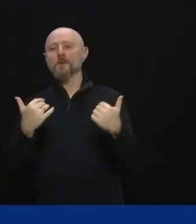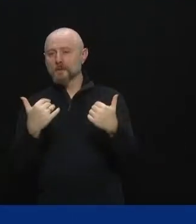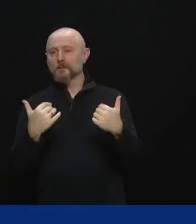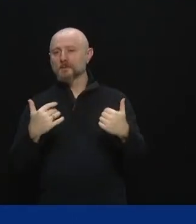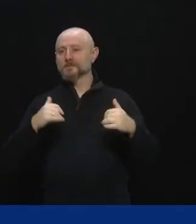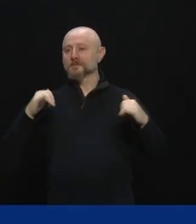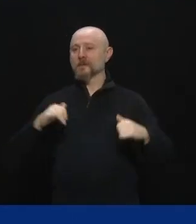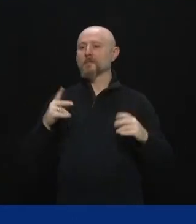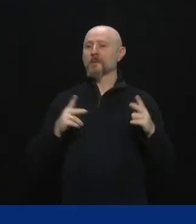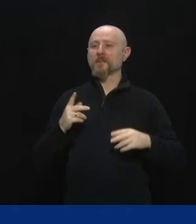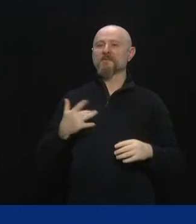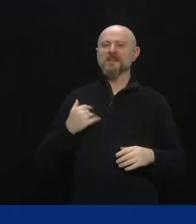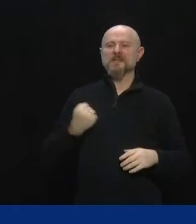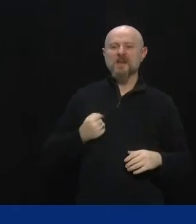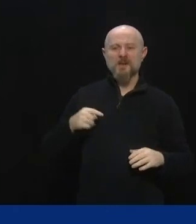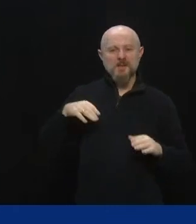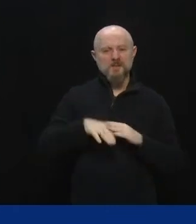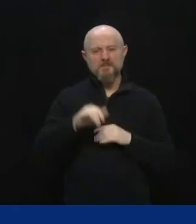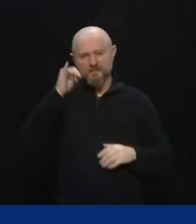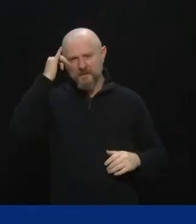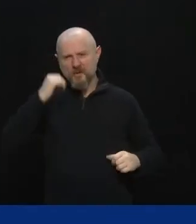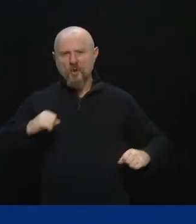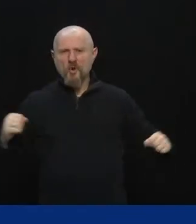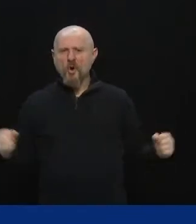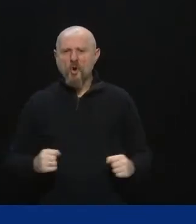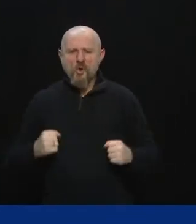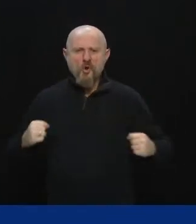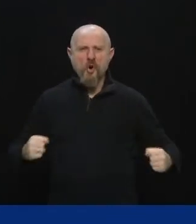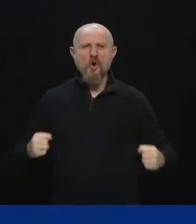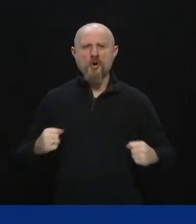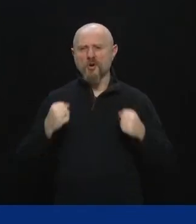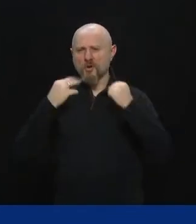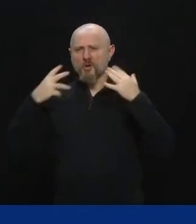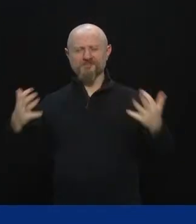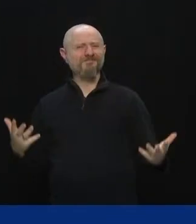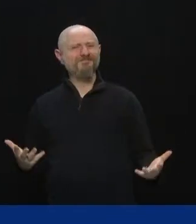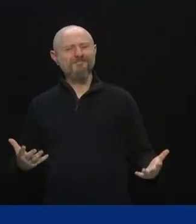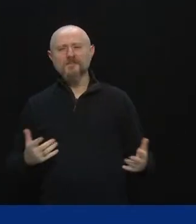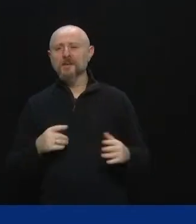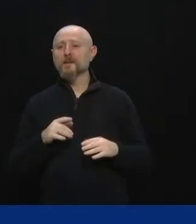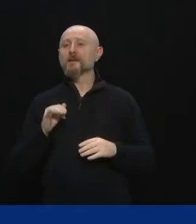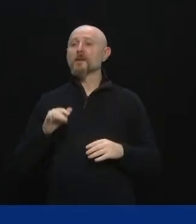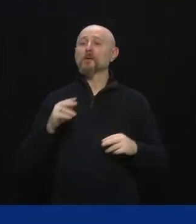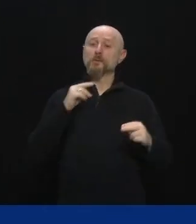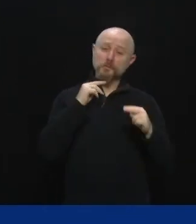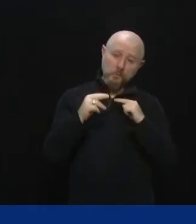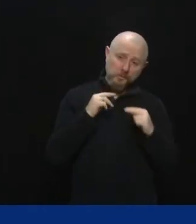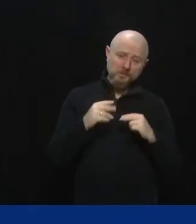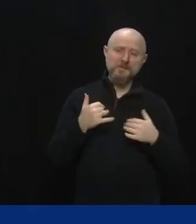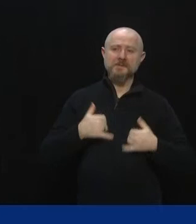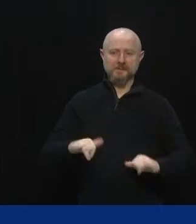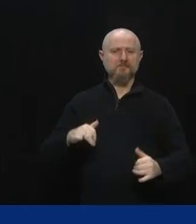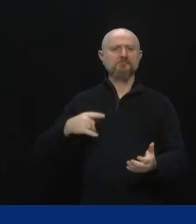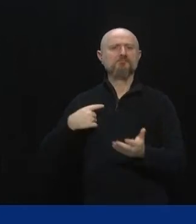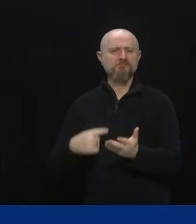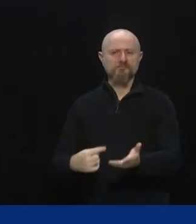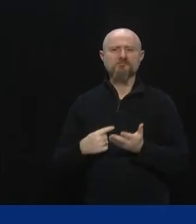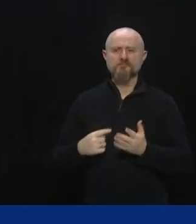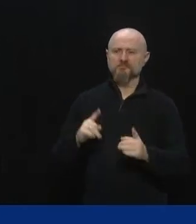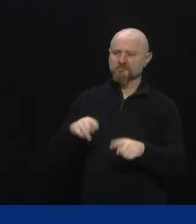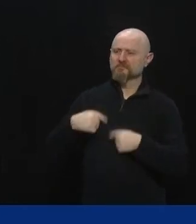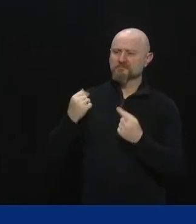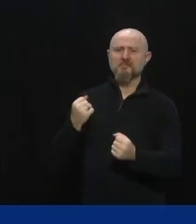which people love to showcase. In terms of negotiations, conversations have been ongoing literally for months,